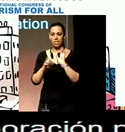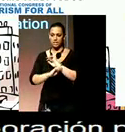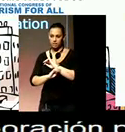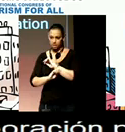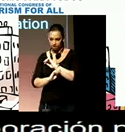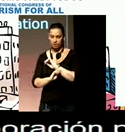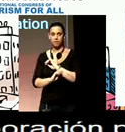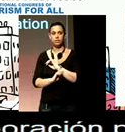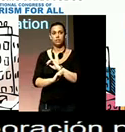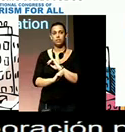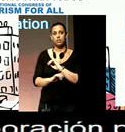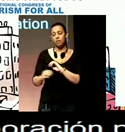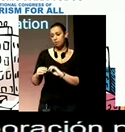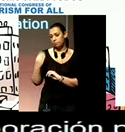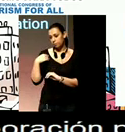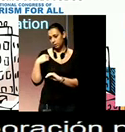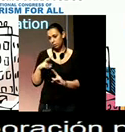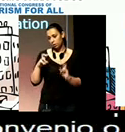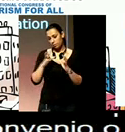through a strategic alliance or